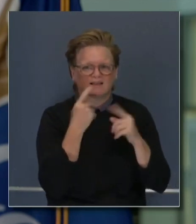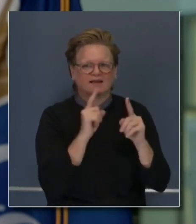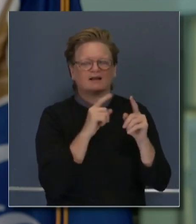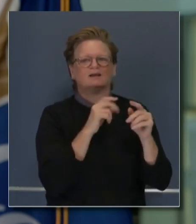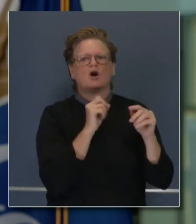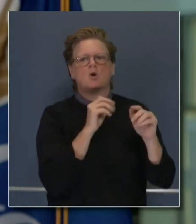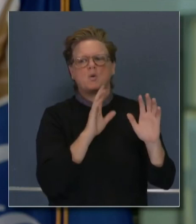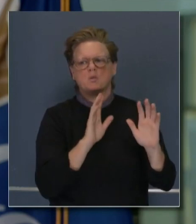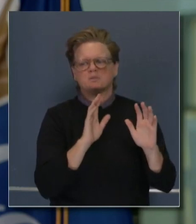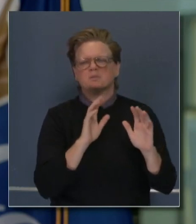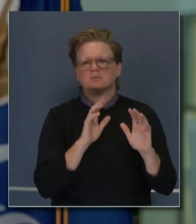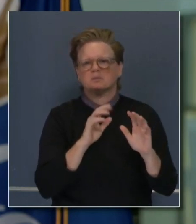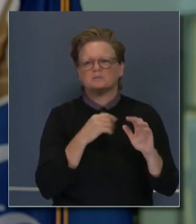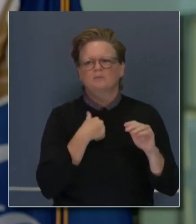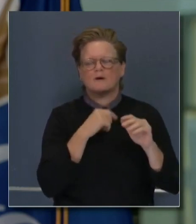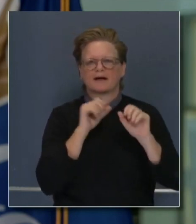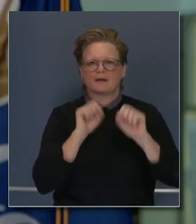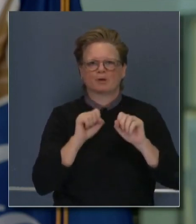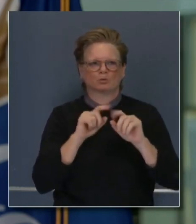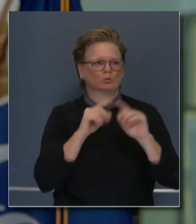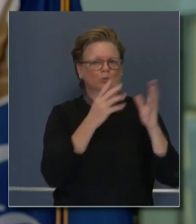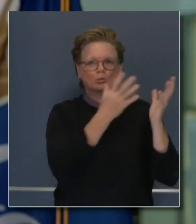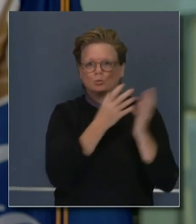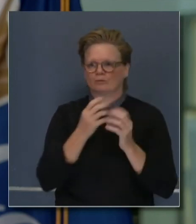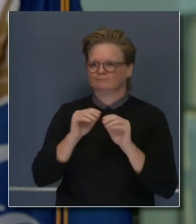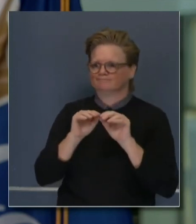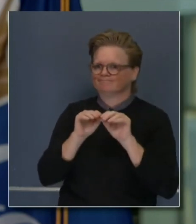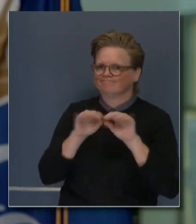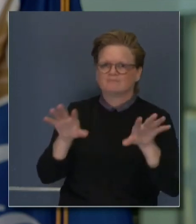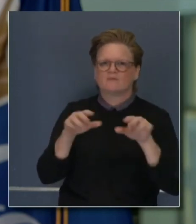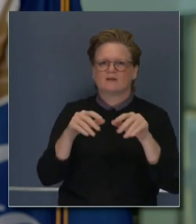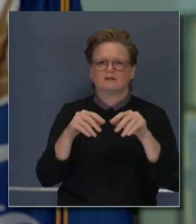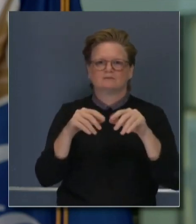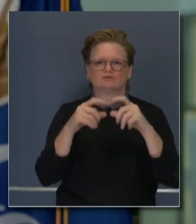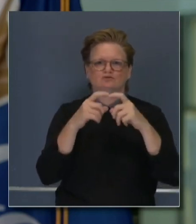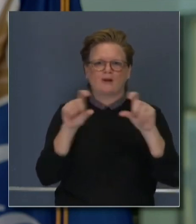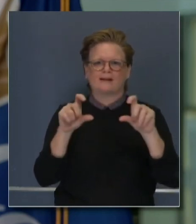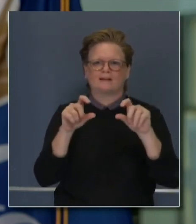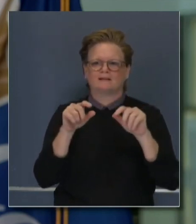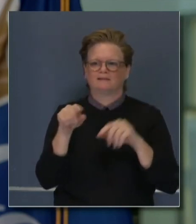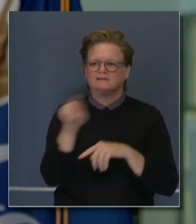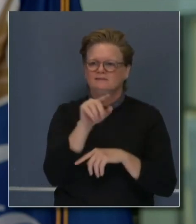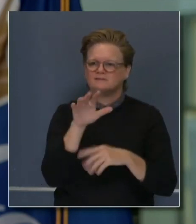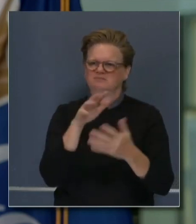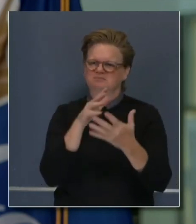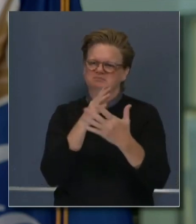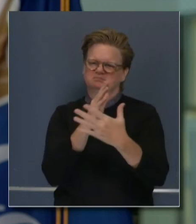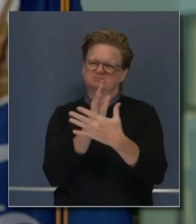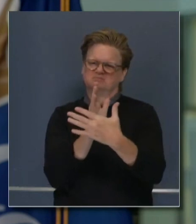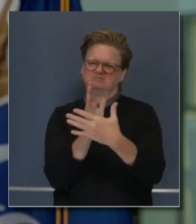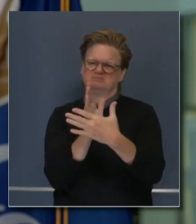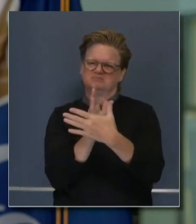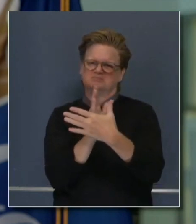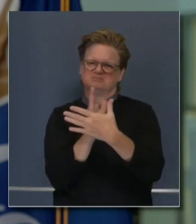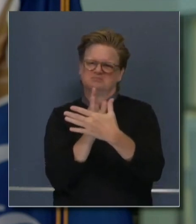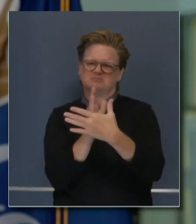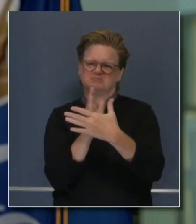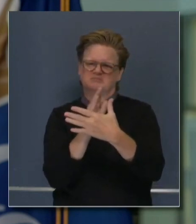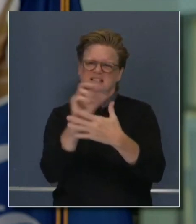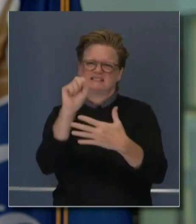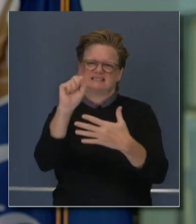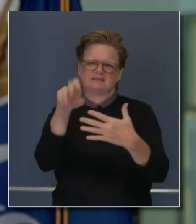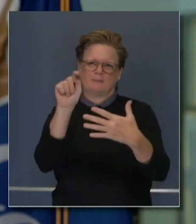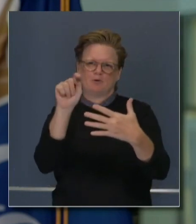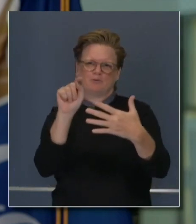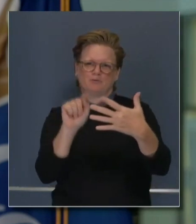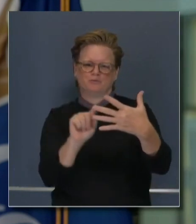of distributing those checks within roughly that period of time. So thank you for prompting that. Number